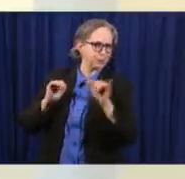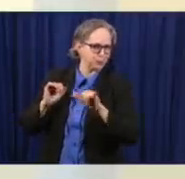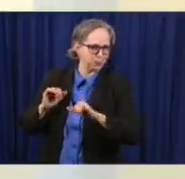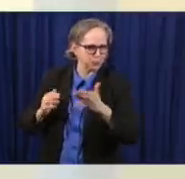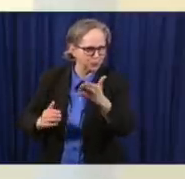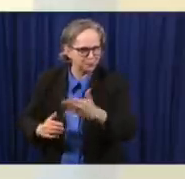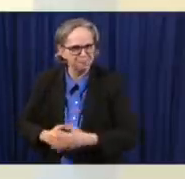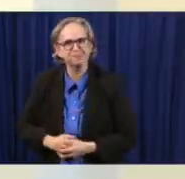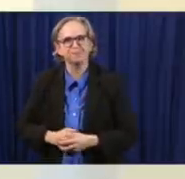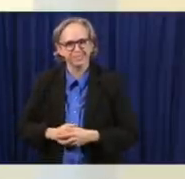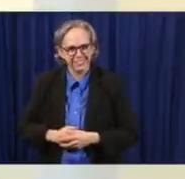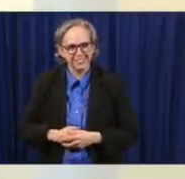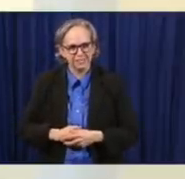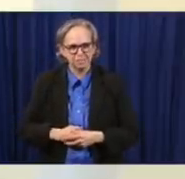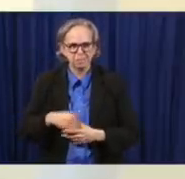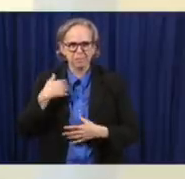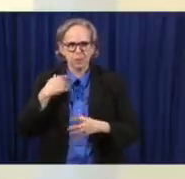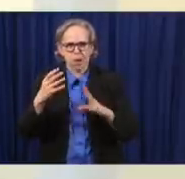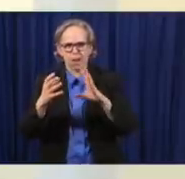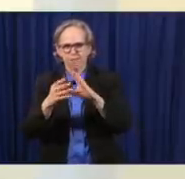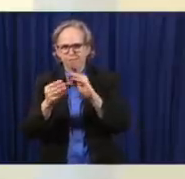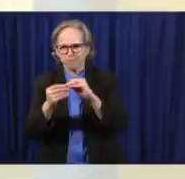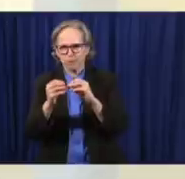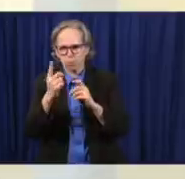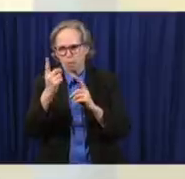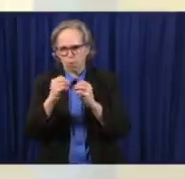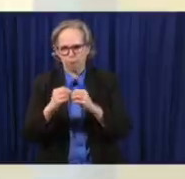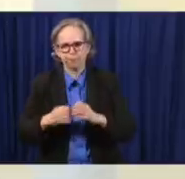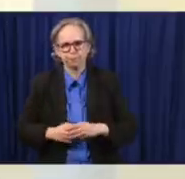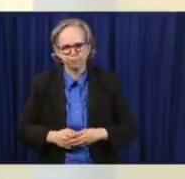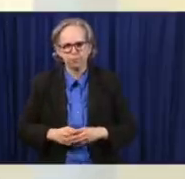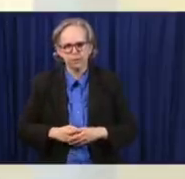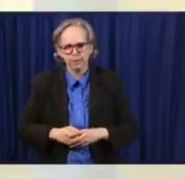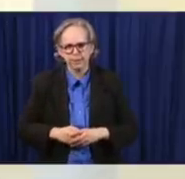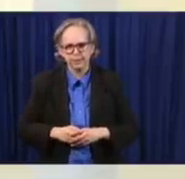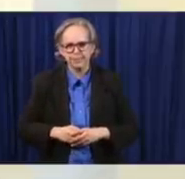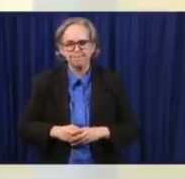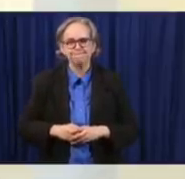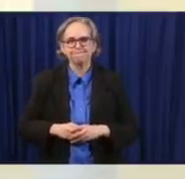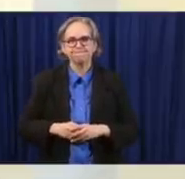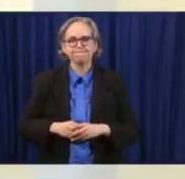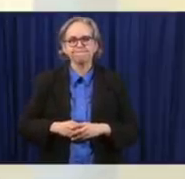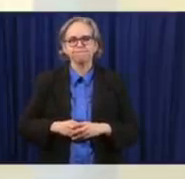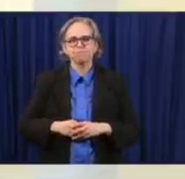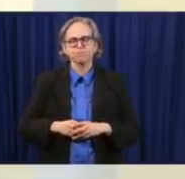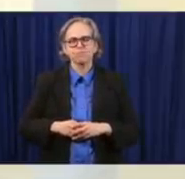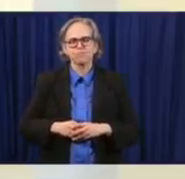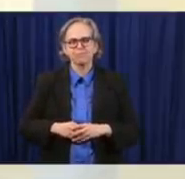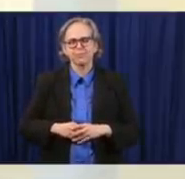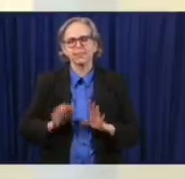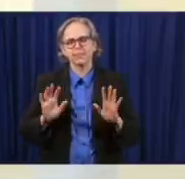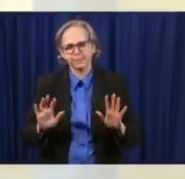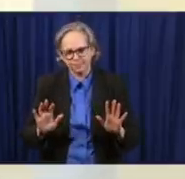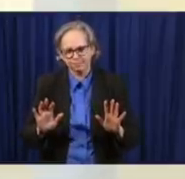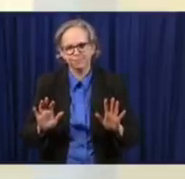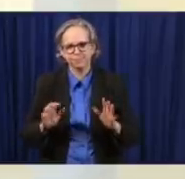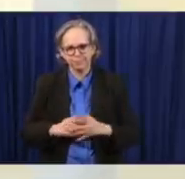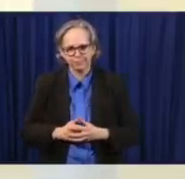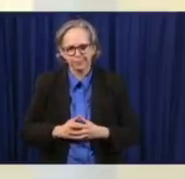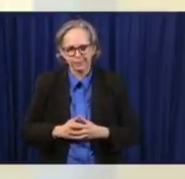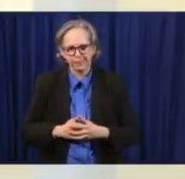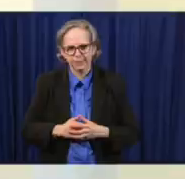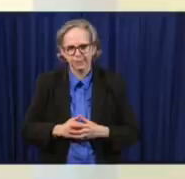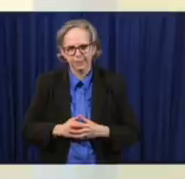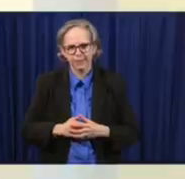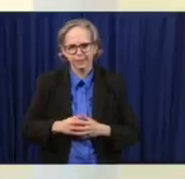what the governor and lieutenant governor said. I have felt all along that, and I think we really have to avoid this going forward, that there